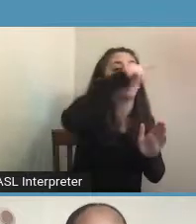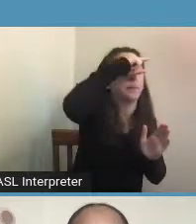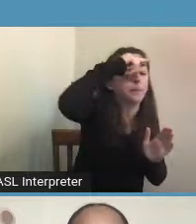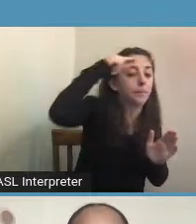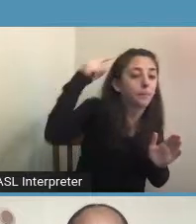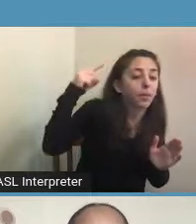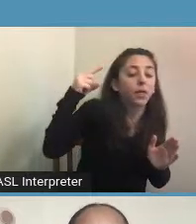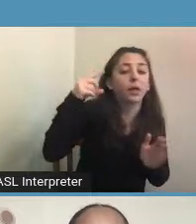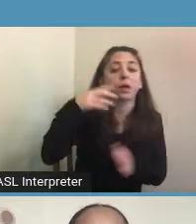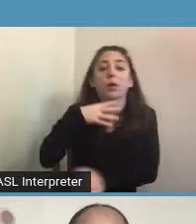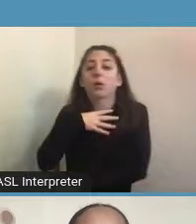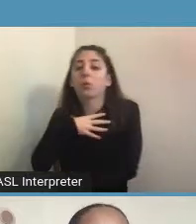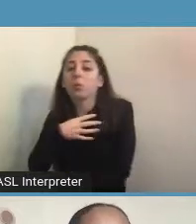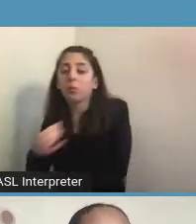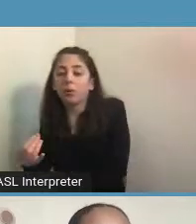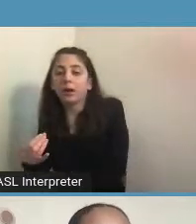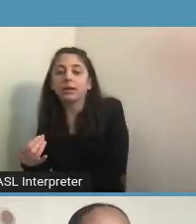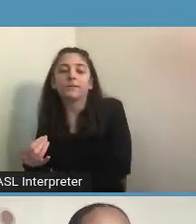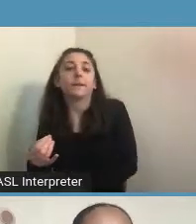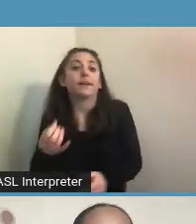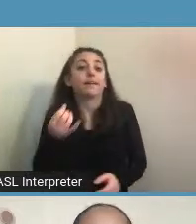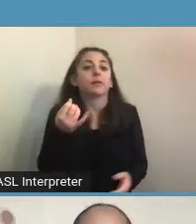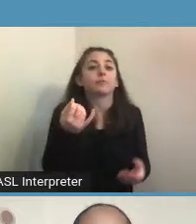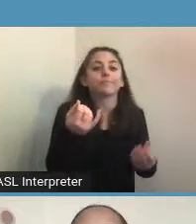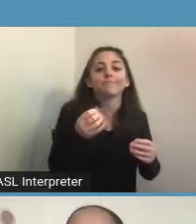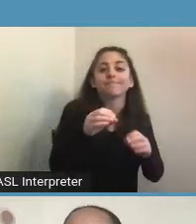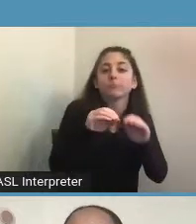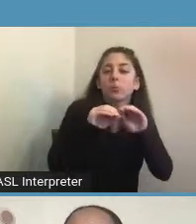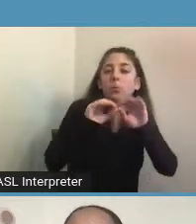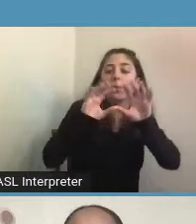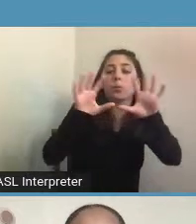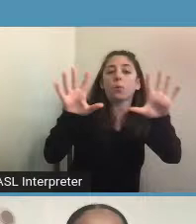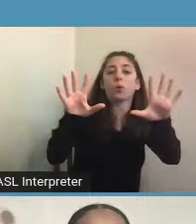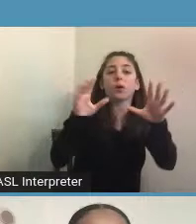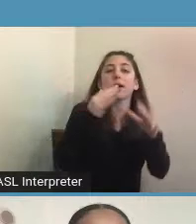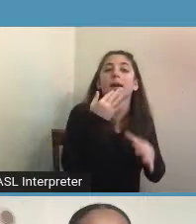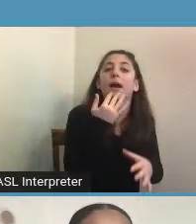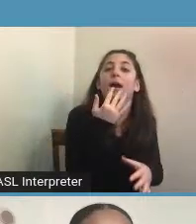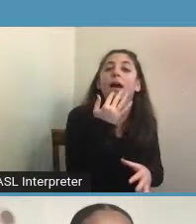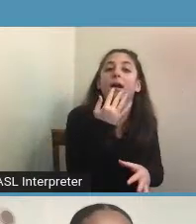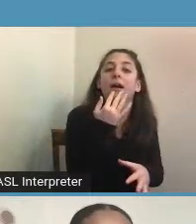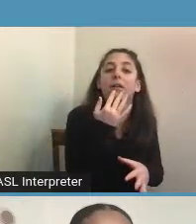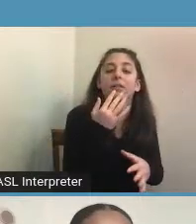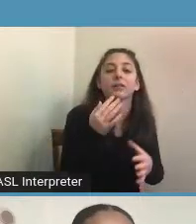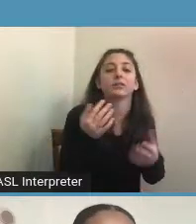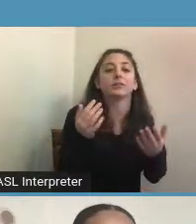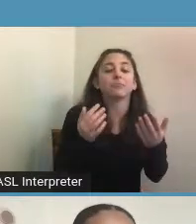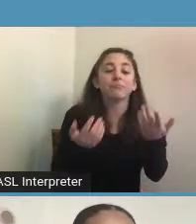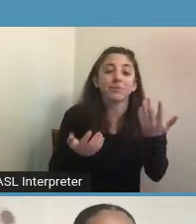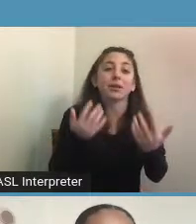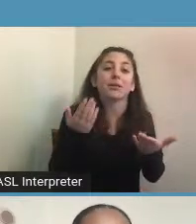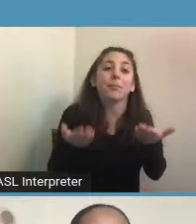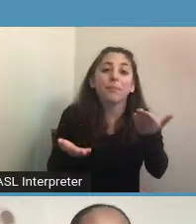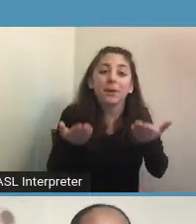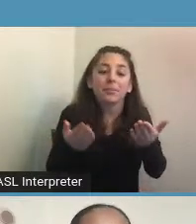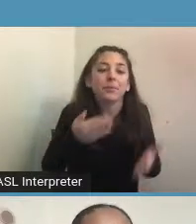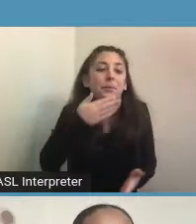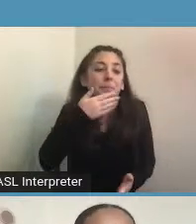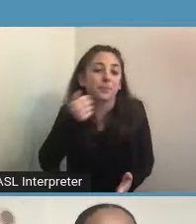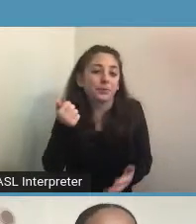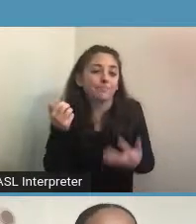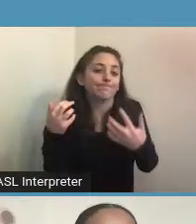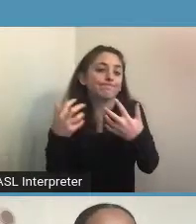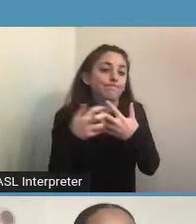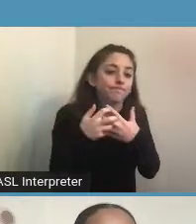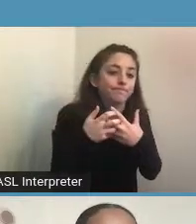those pop on bright colors. Whereas if you're working with objects, those might be a little bit more difficult because